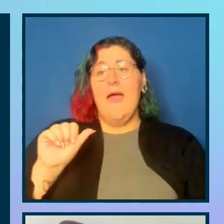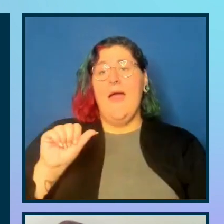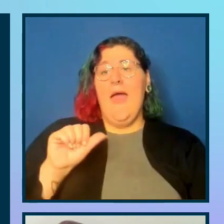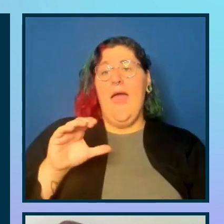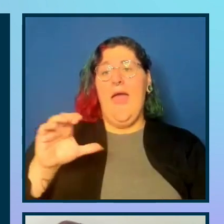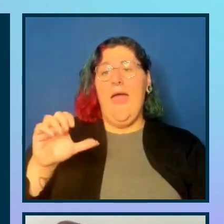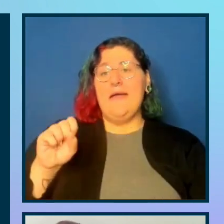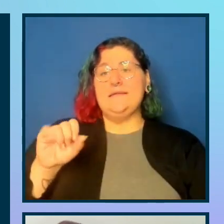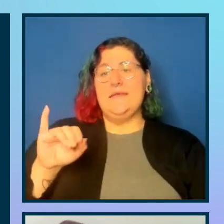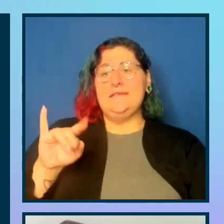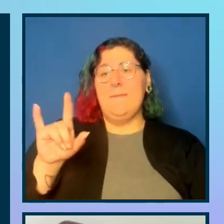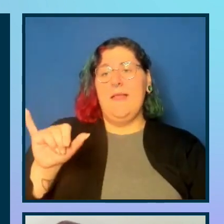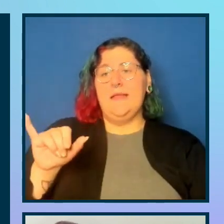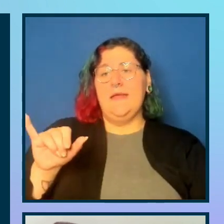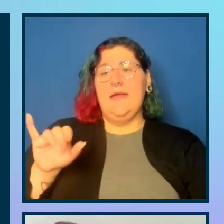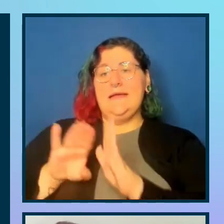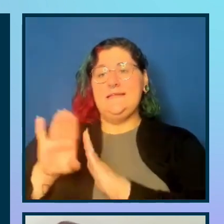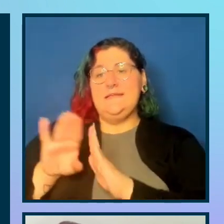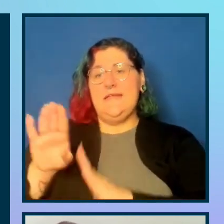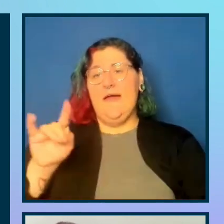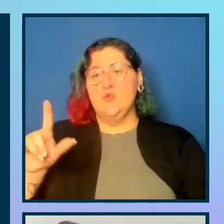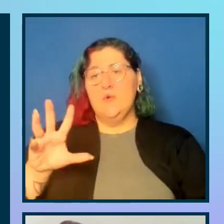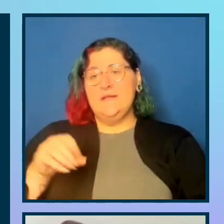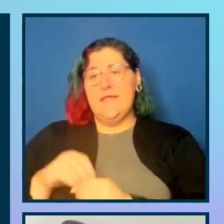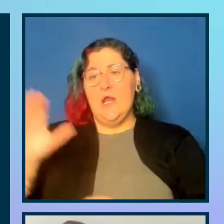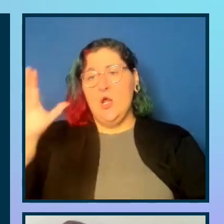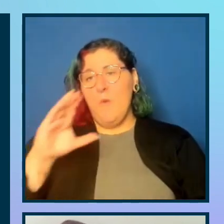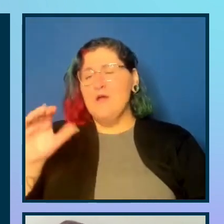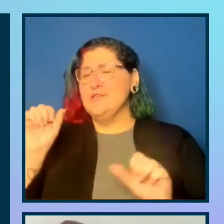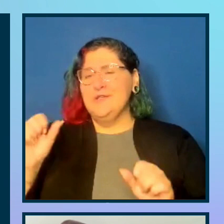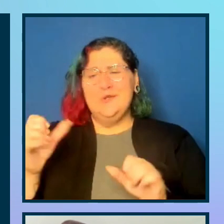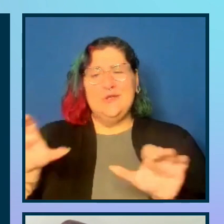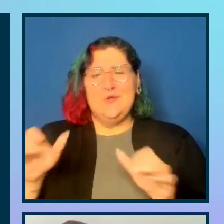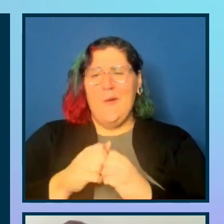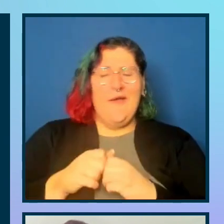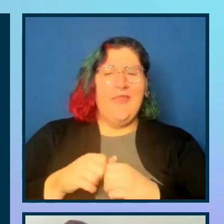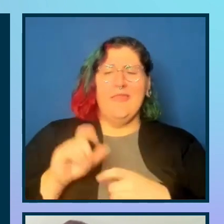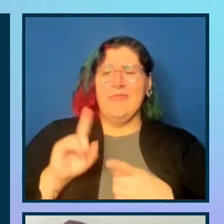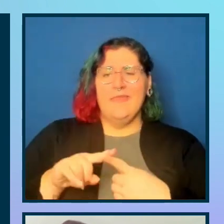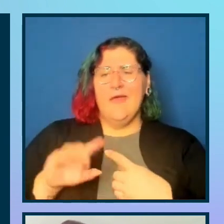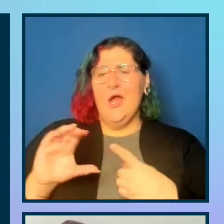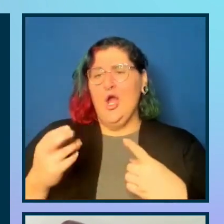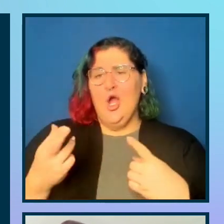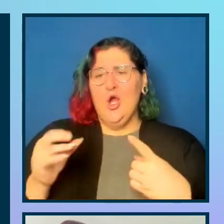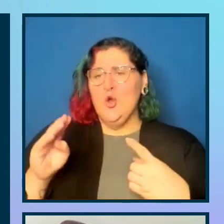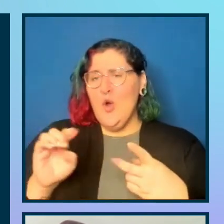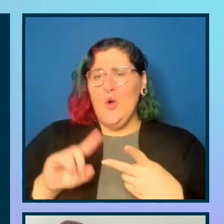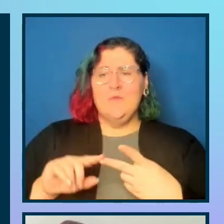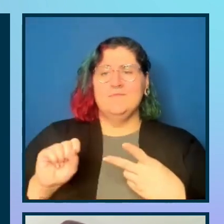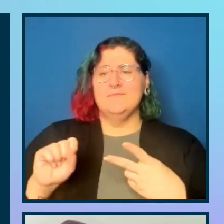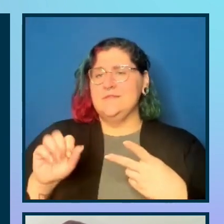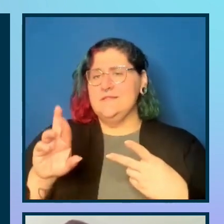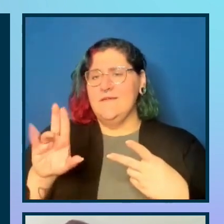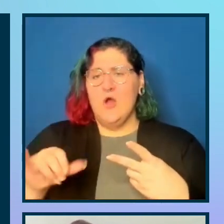or Firefox or any browser you're using, including Safari as well. We go to the Elements panel. we can open up the accessibility tab on the